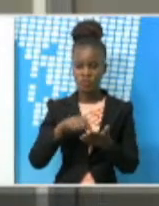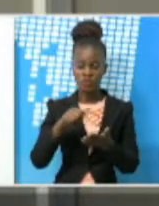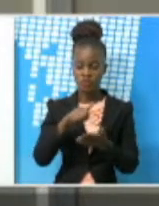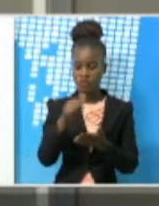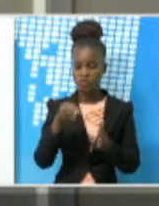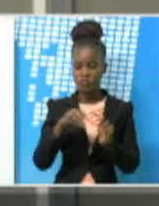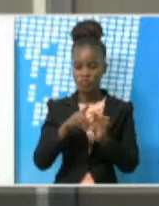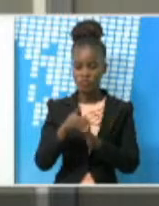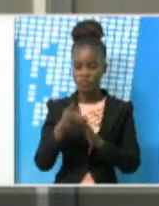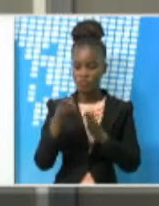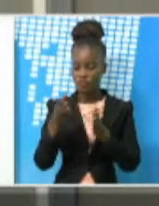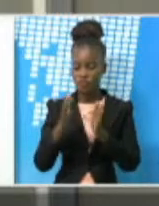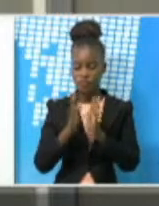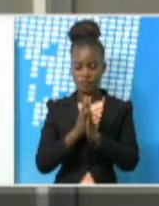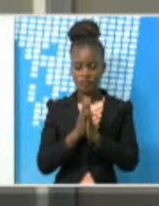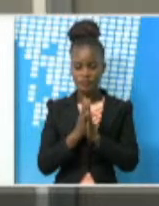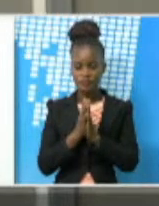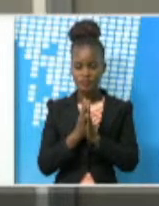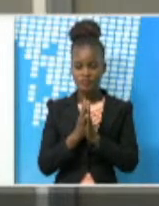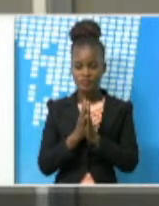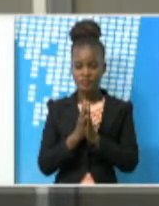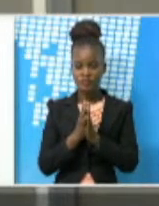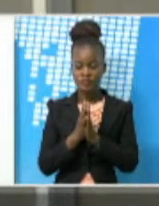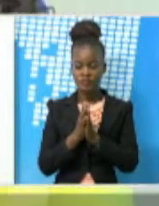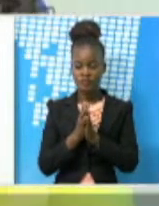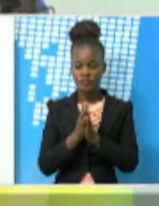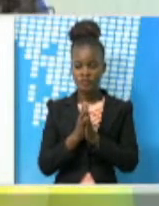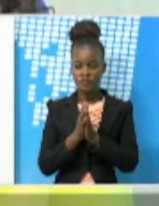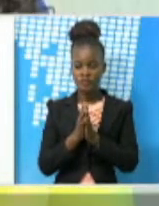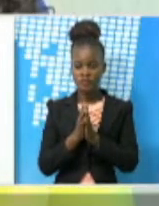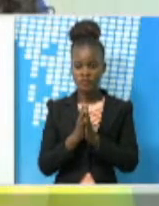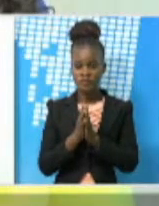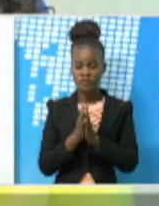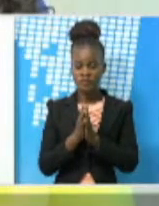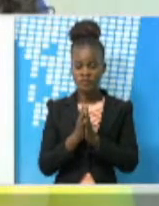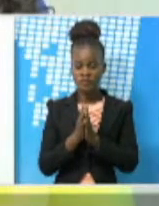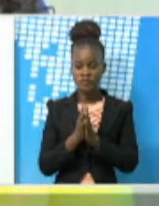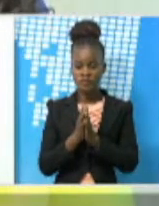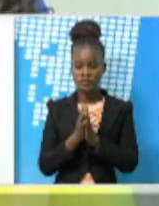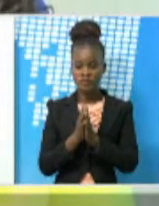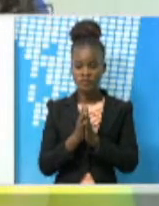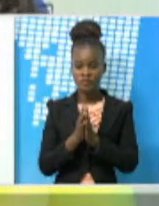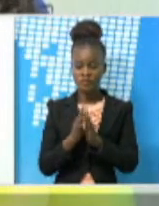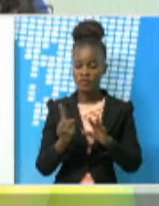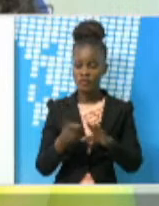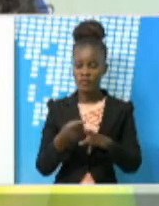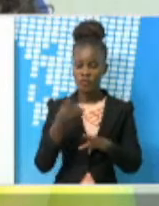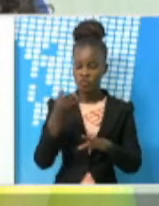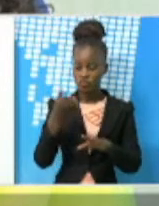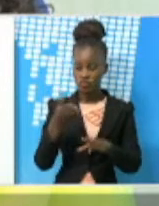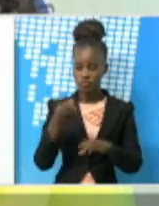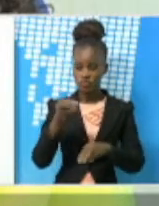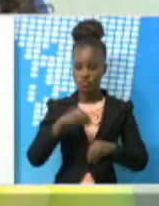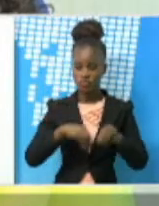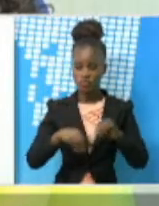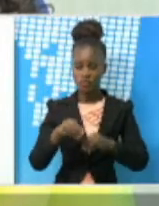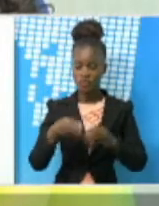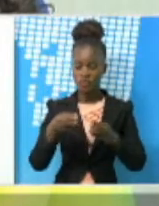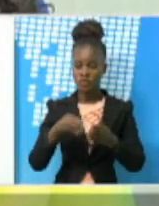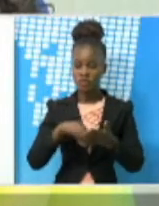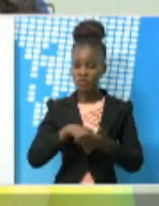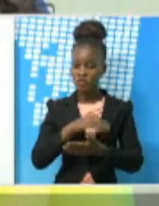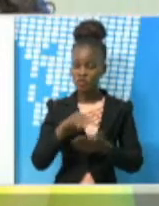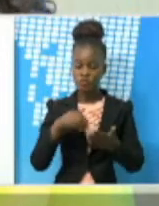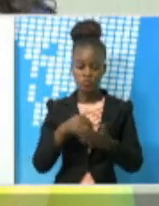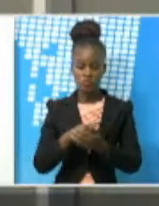own investments. And when we are looking at these investments, of course, there's a whole